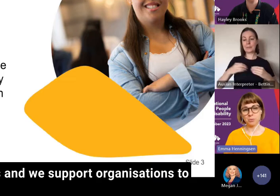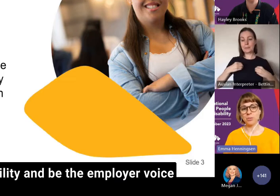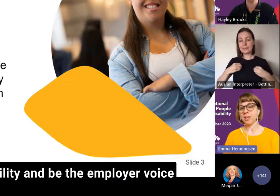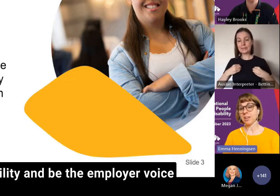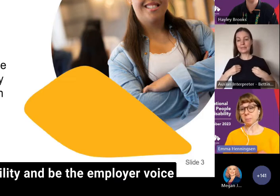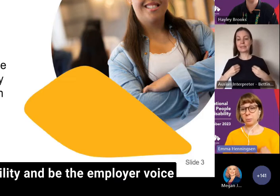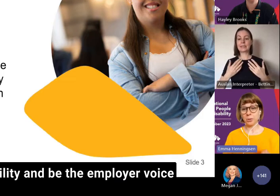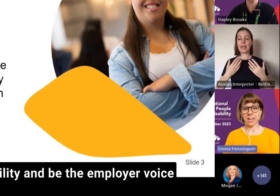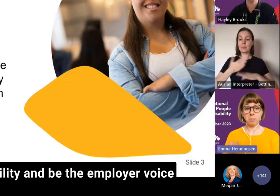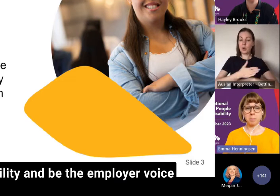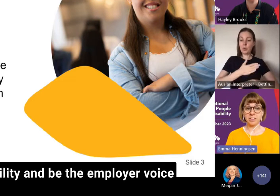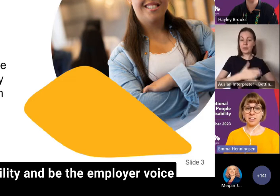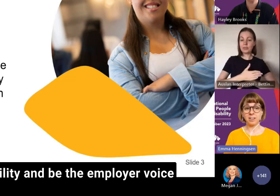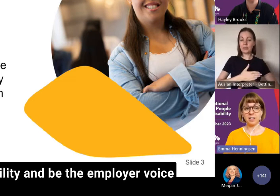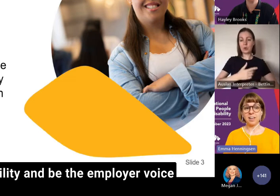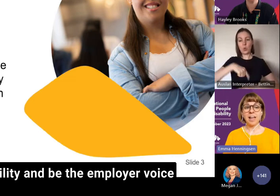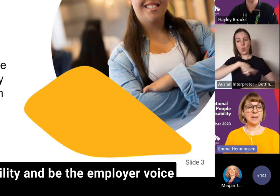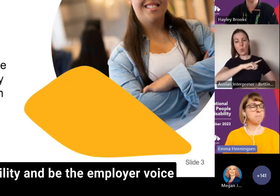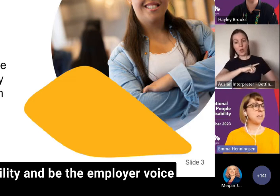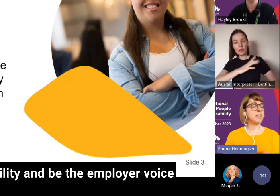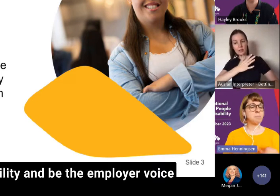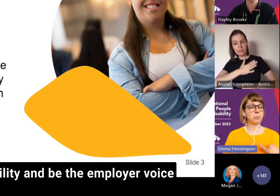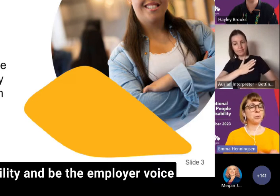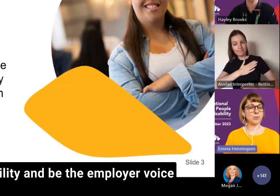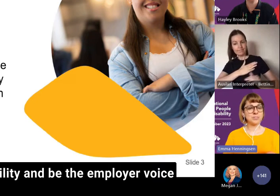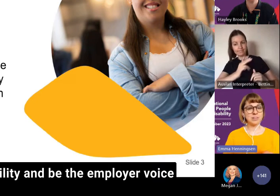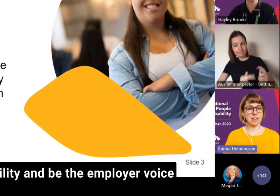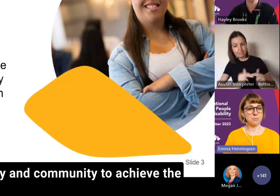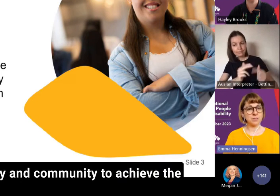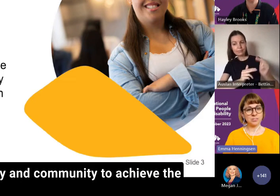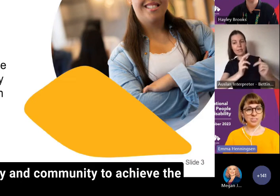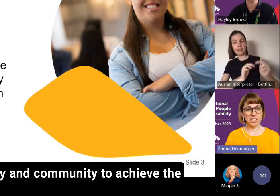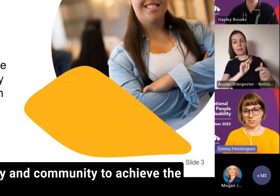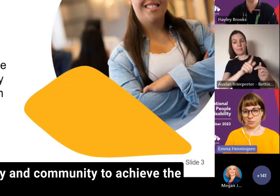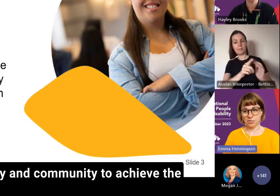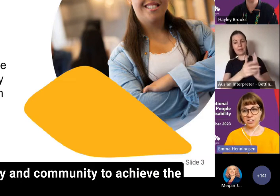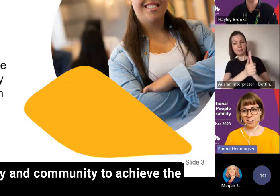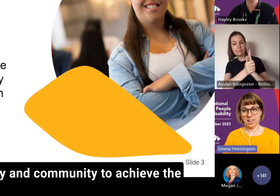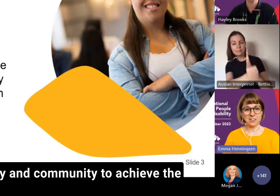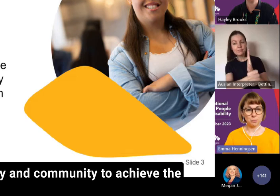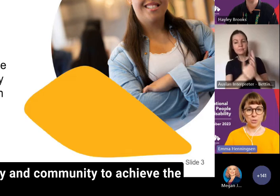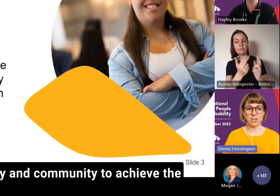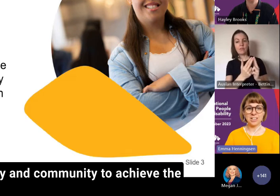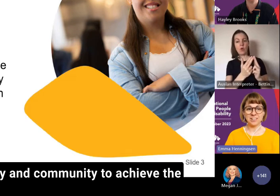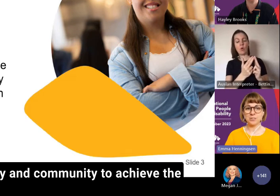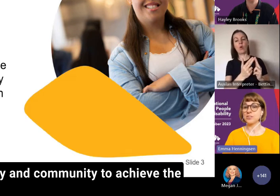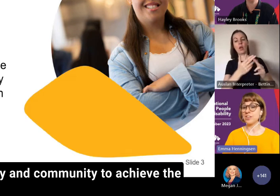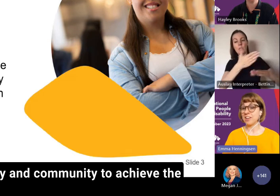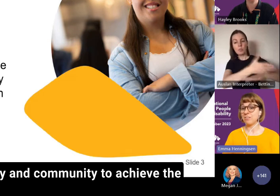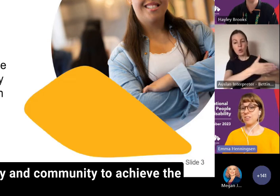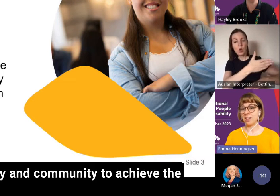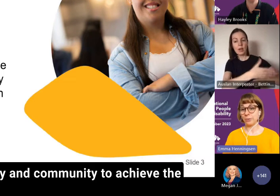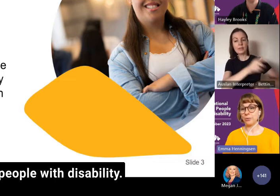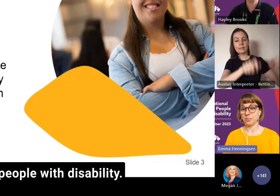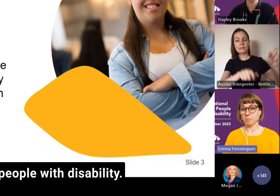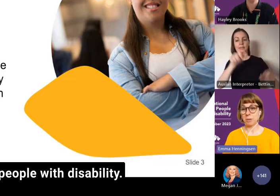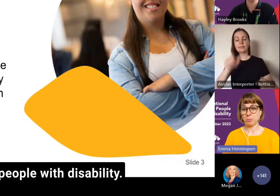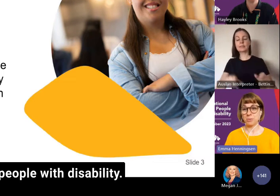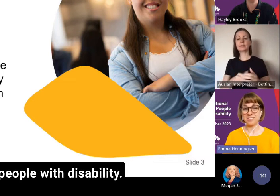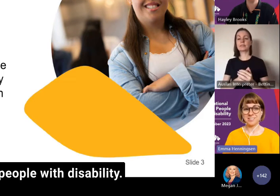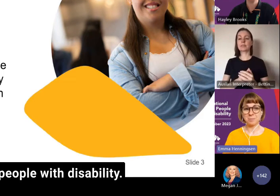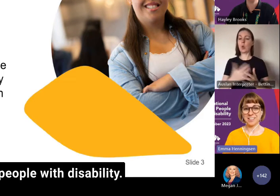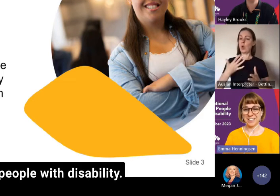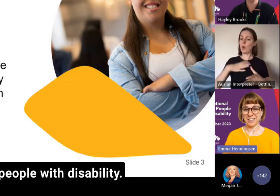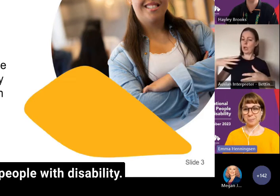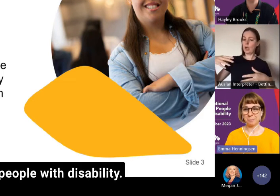organisations to build employer capability and be the employer voice to government, industry and community to achieve the inclusion of